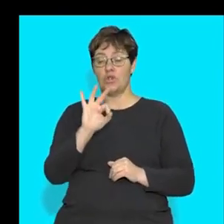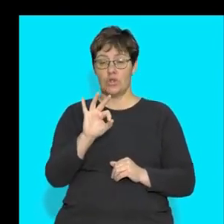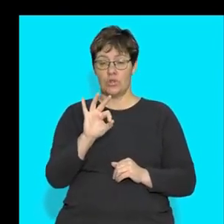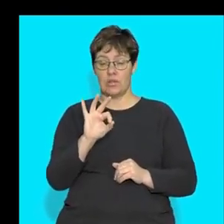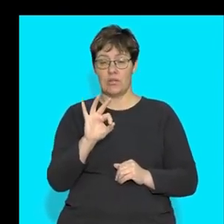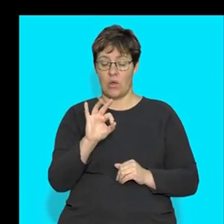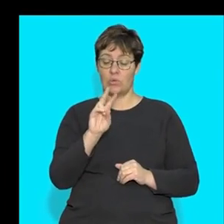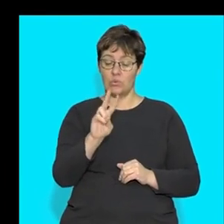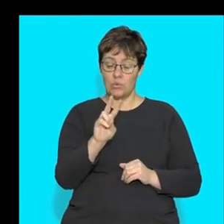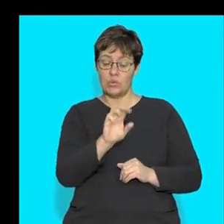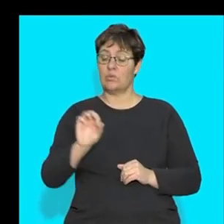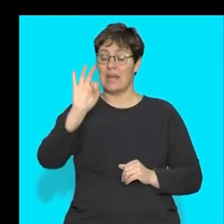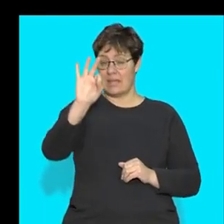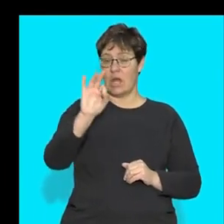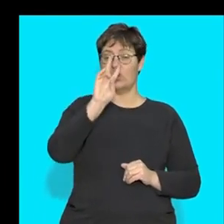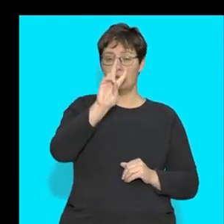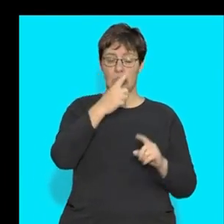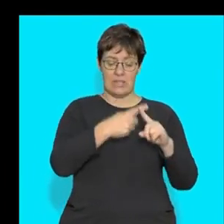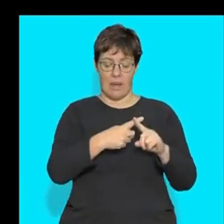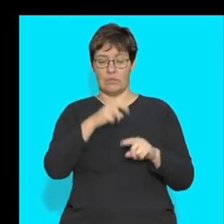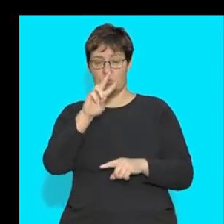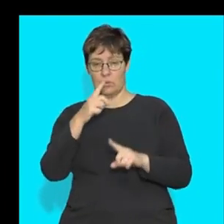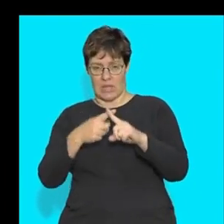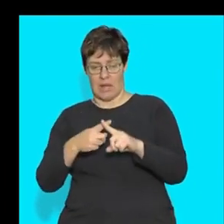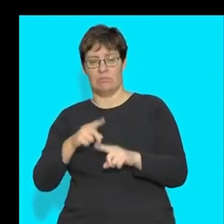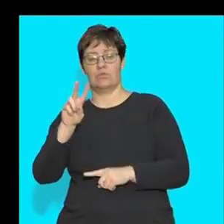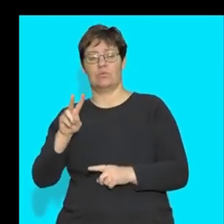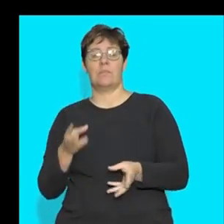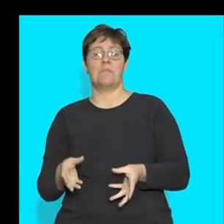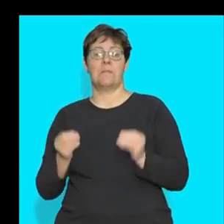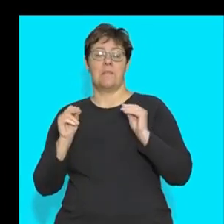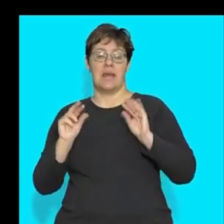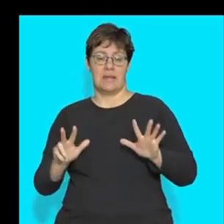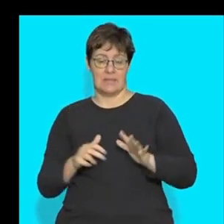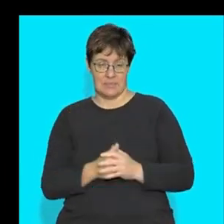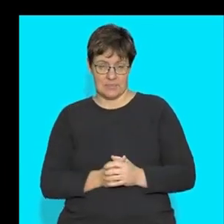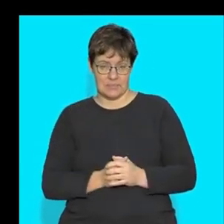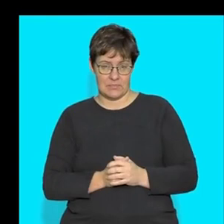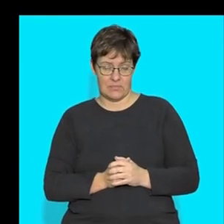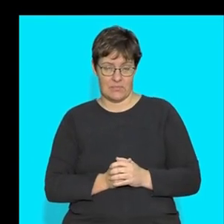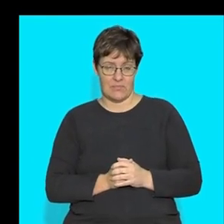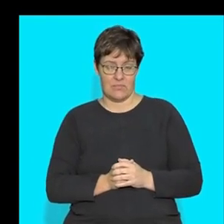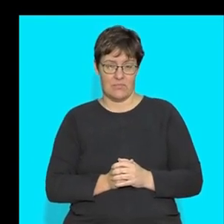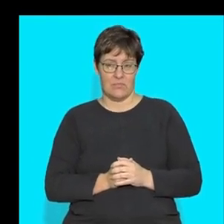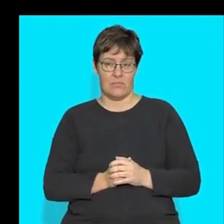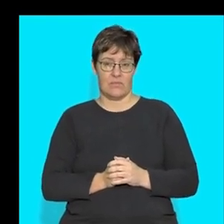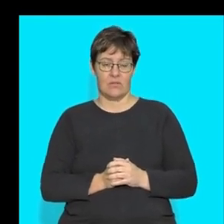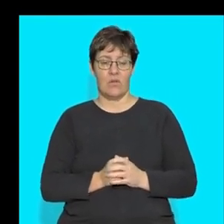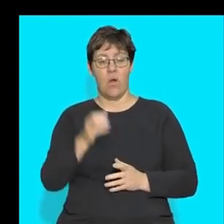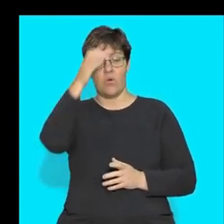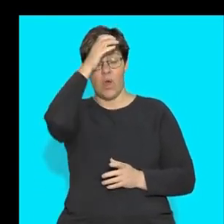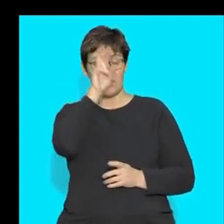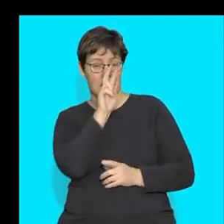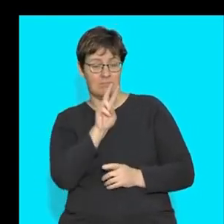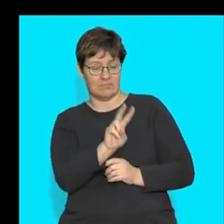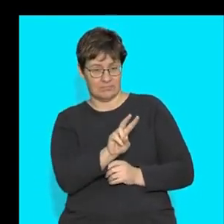must raise 2 to in order for it to give us the 8. Now, to try and look at this concept